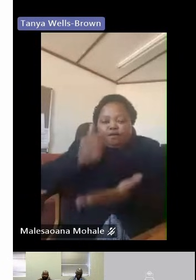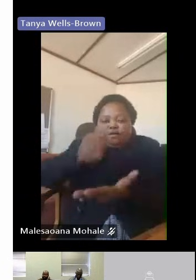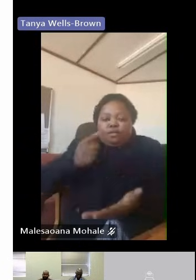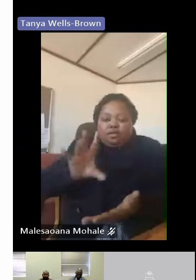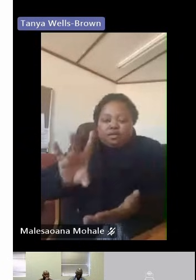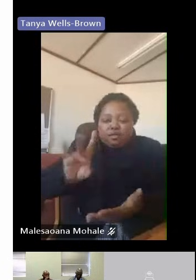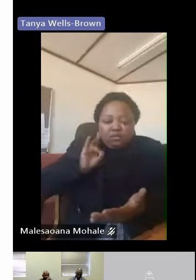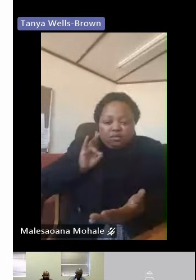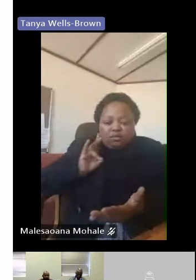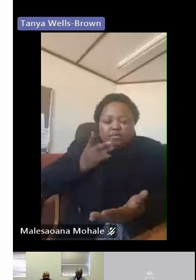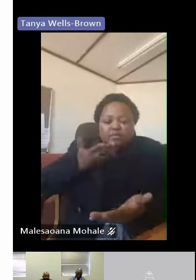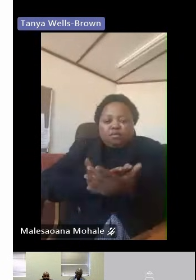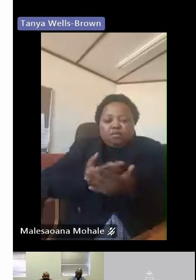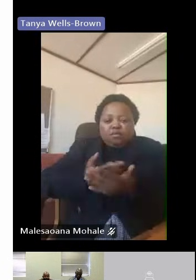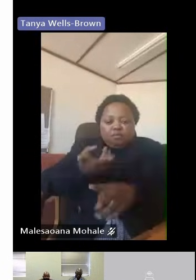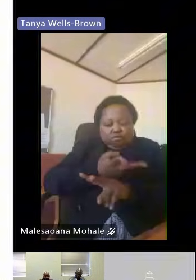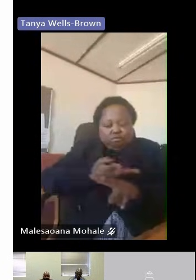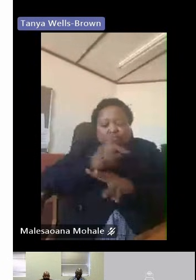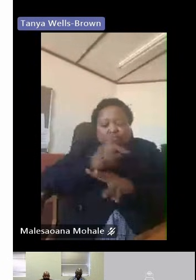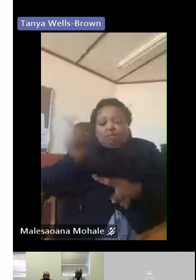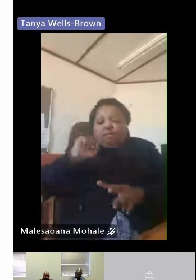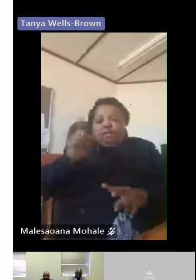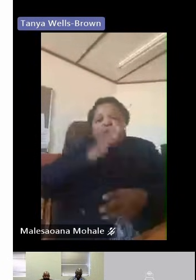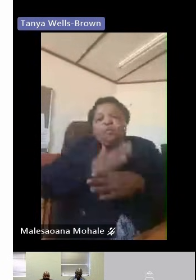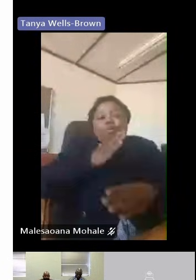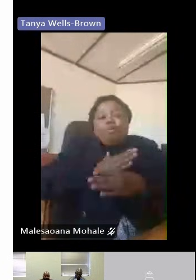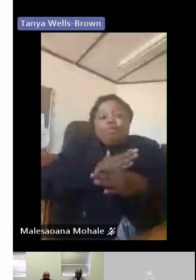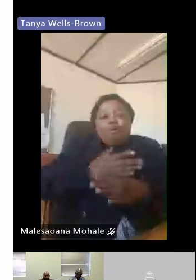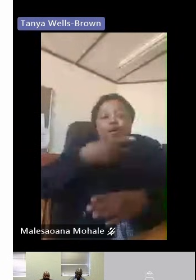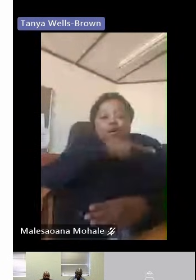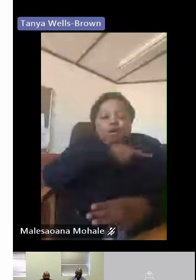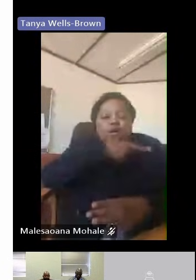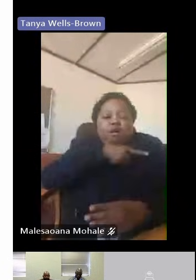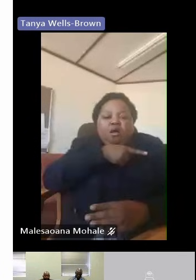for working on gender and